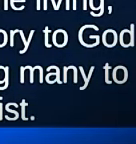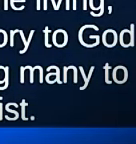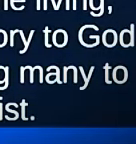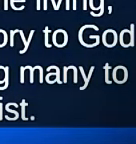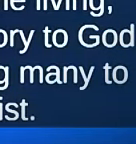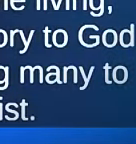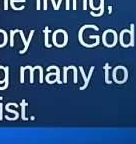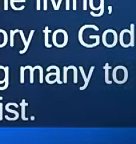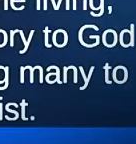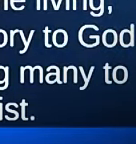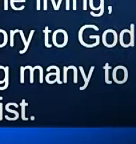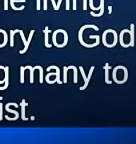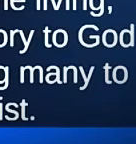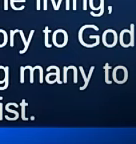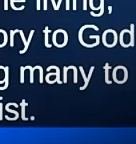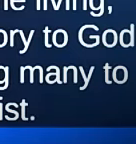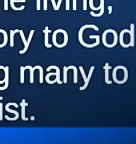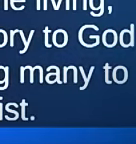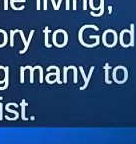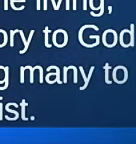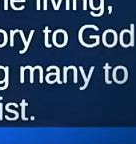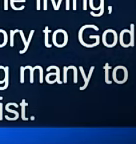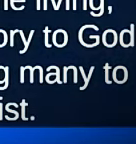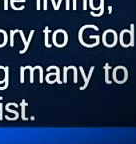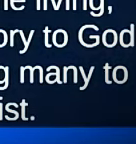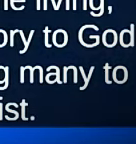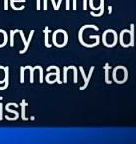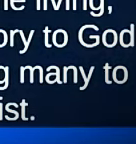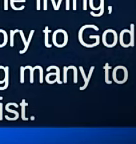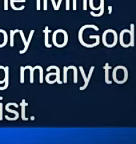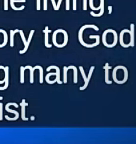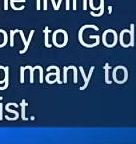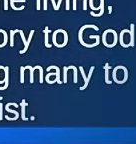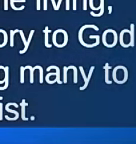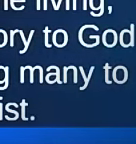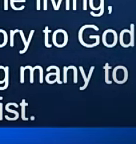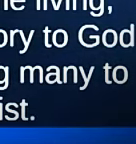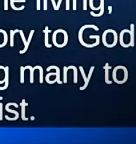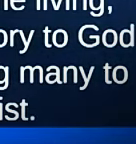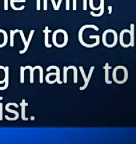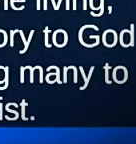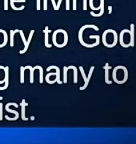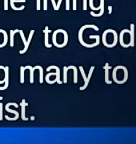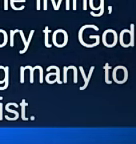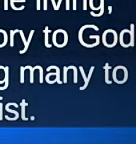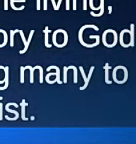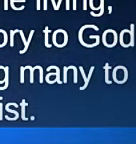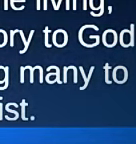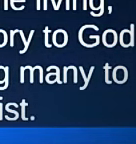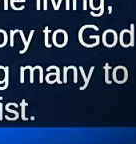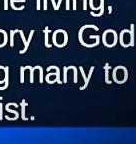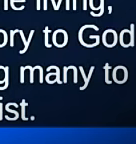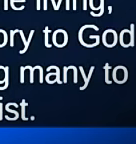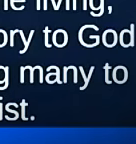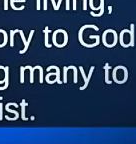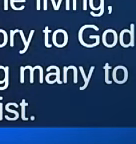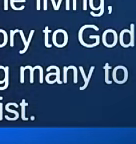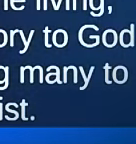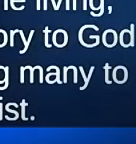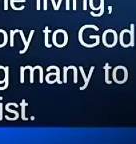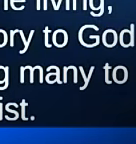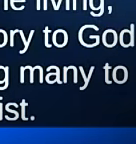healthy, wholesome living, bringing glory to God and turning many to Christ. Now it to me peja on mine a maya